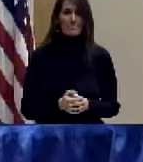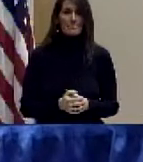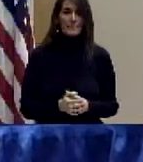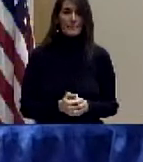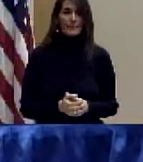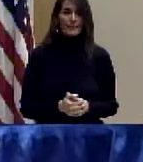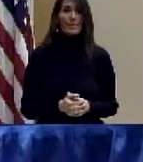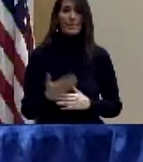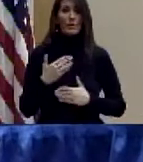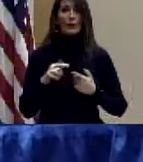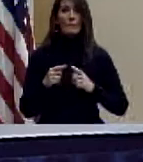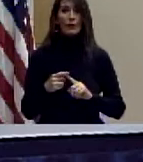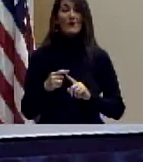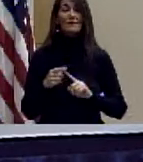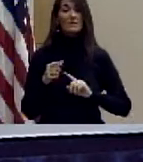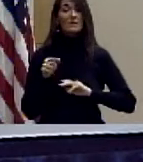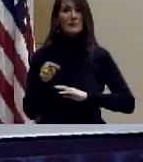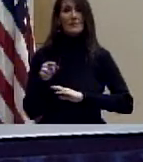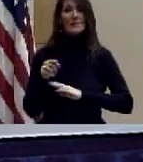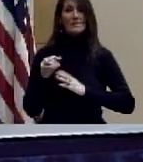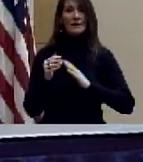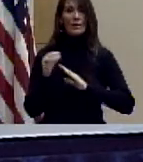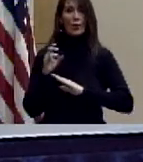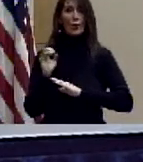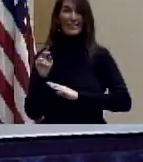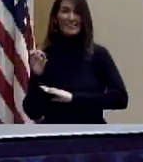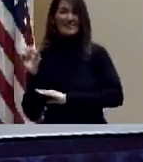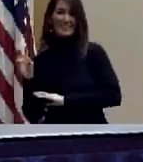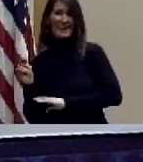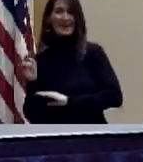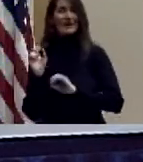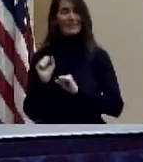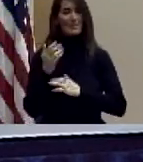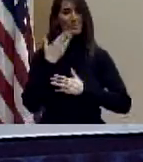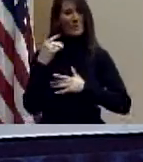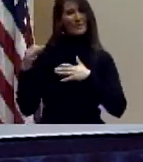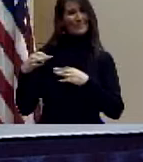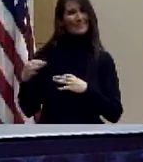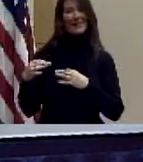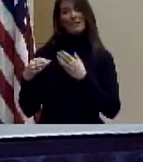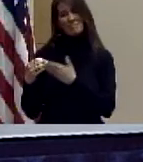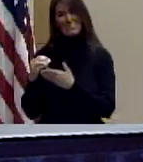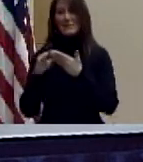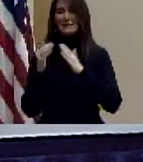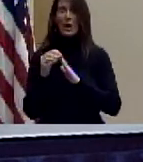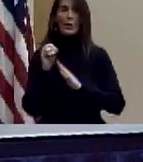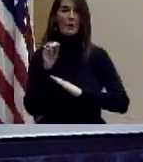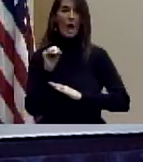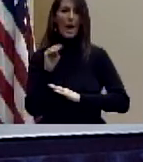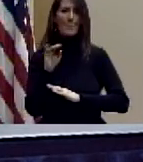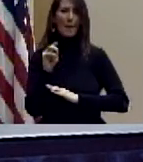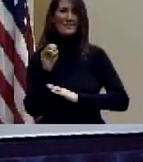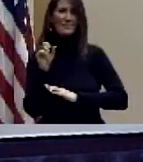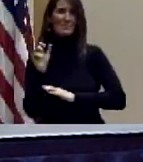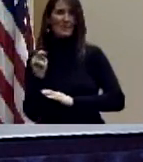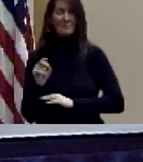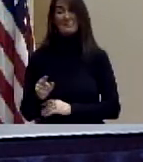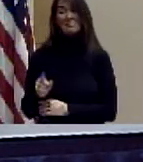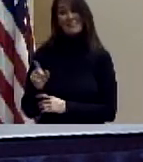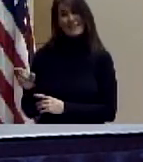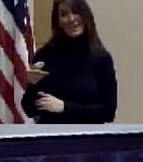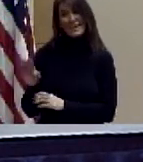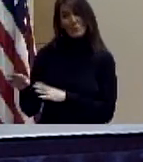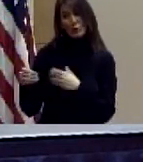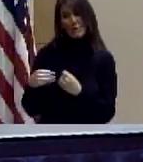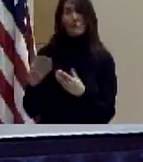My good friend, Town Clerk Dan Amon, can perhaps better be described as the town ombudsman, because he and his office serve